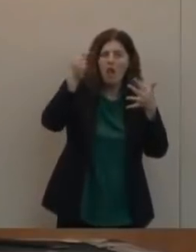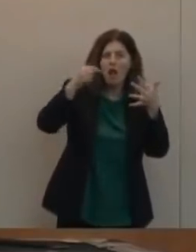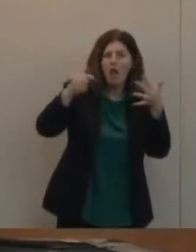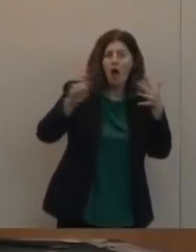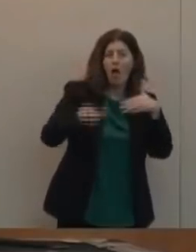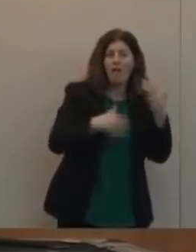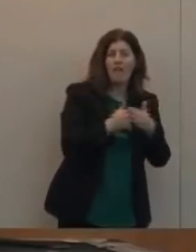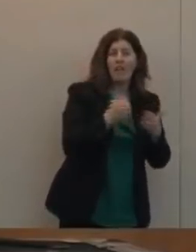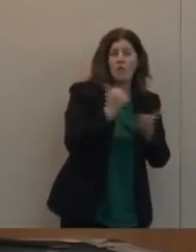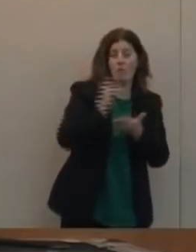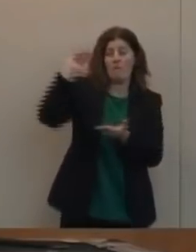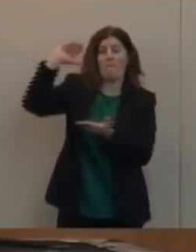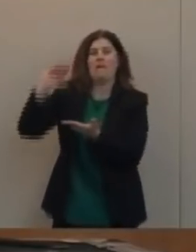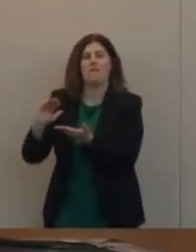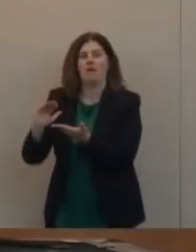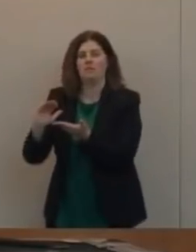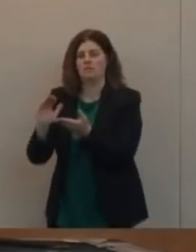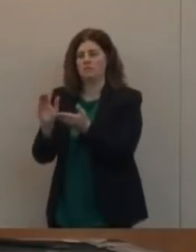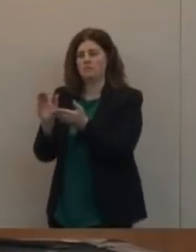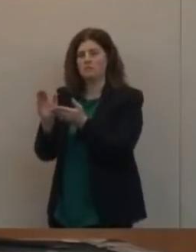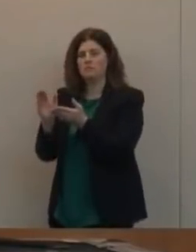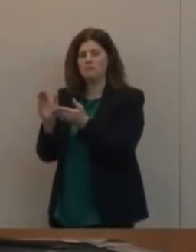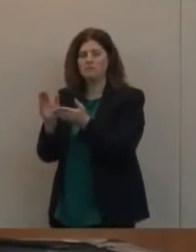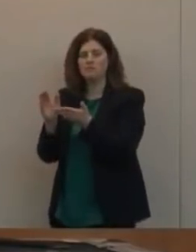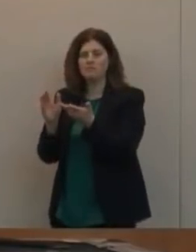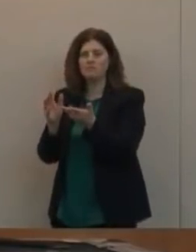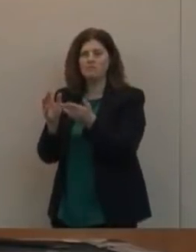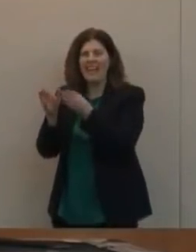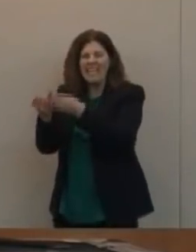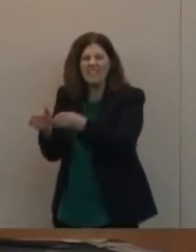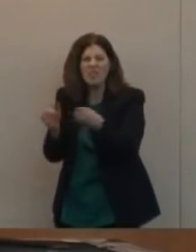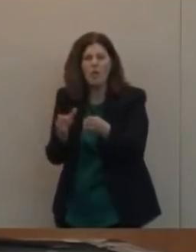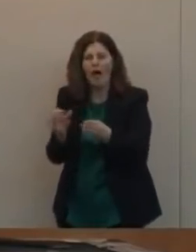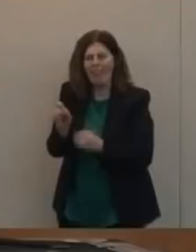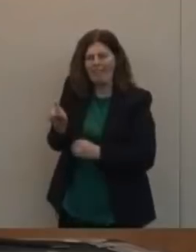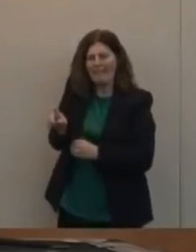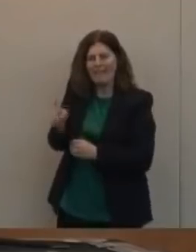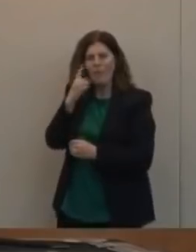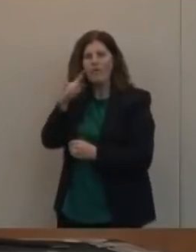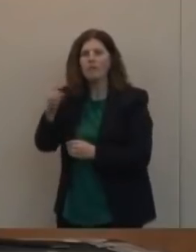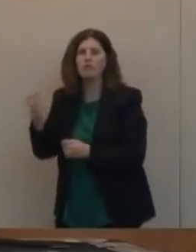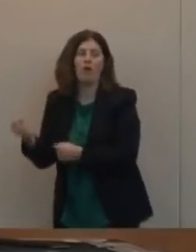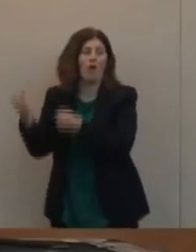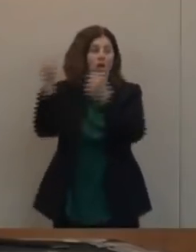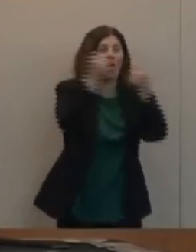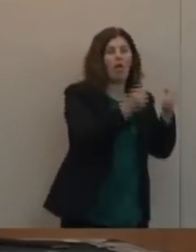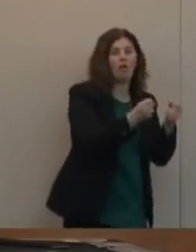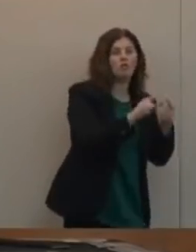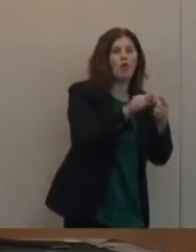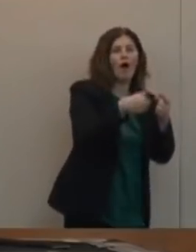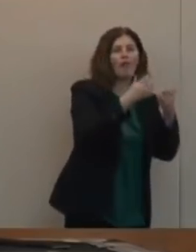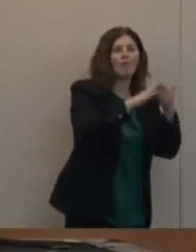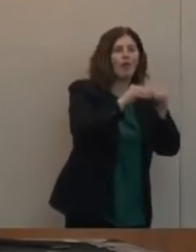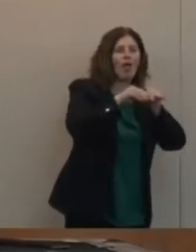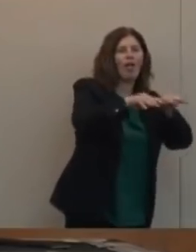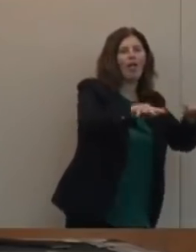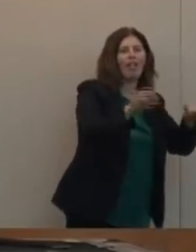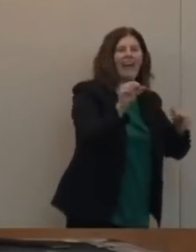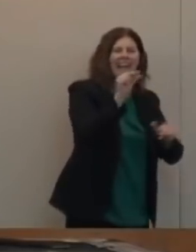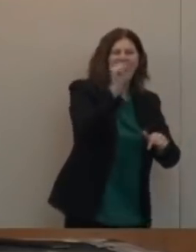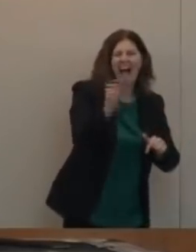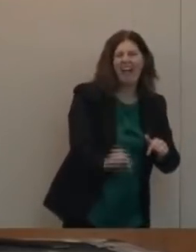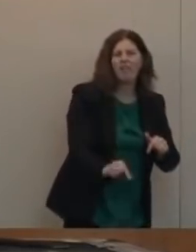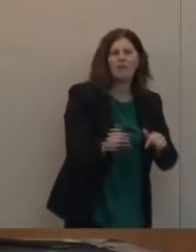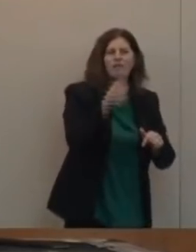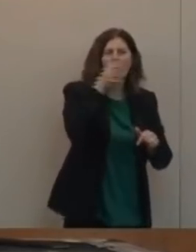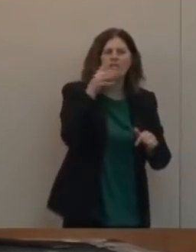and it minimizes individuals, the need for them to travel into other communities like Gallup